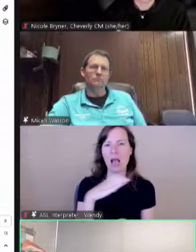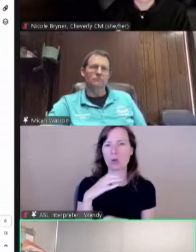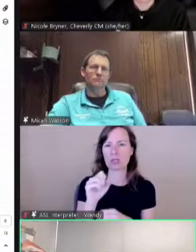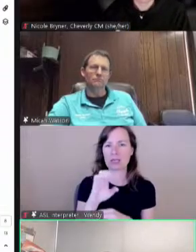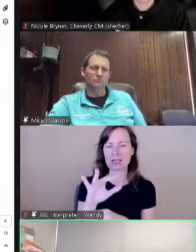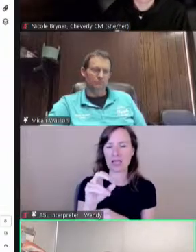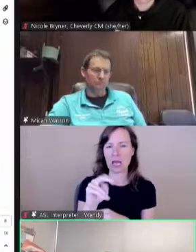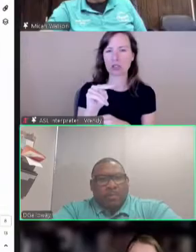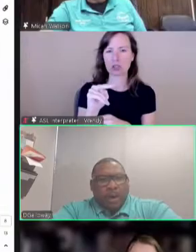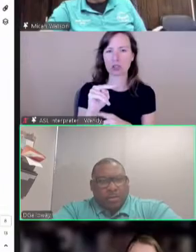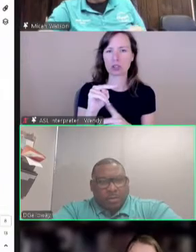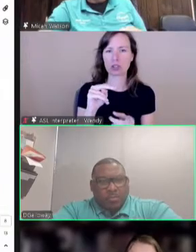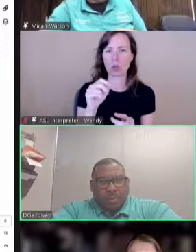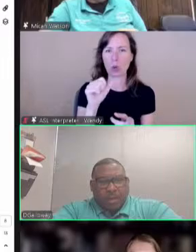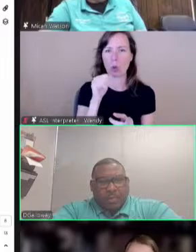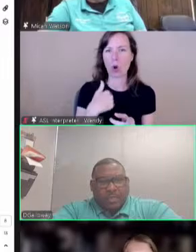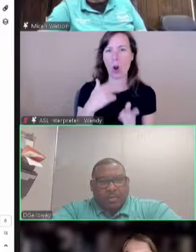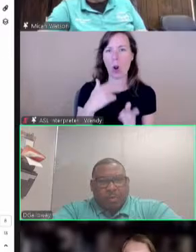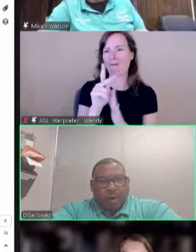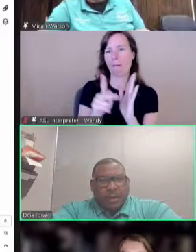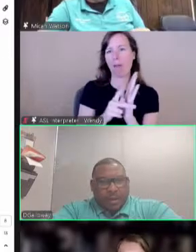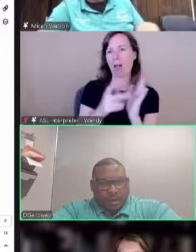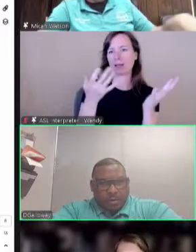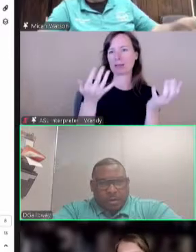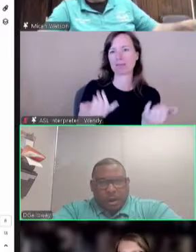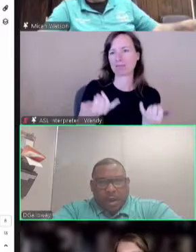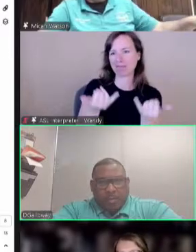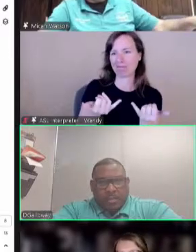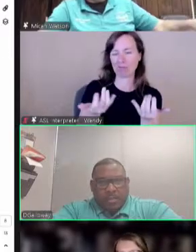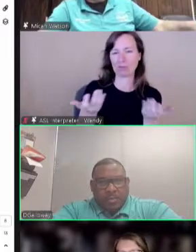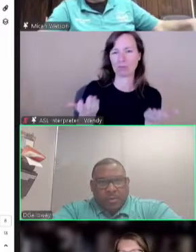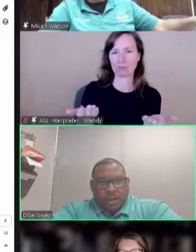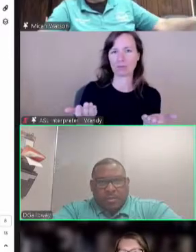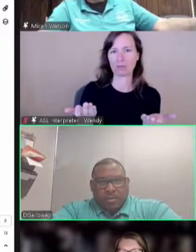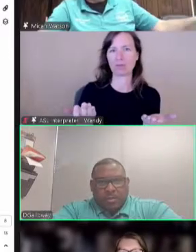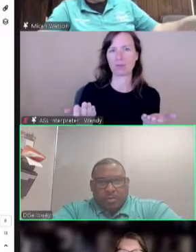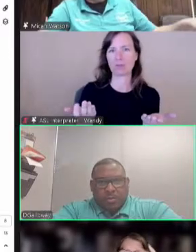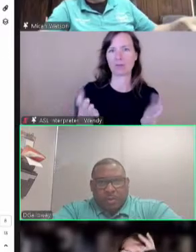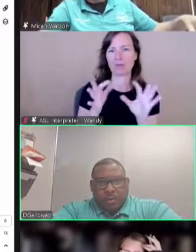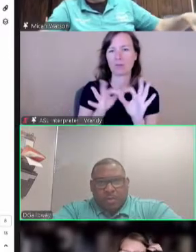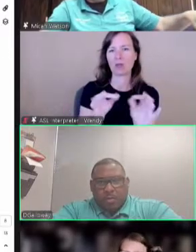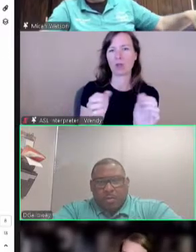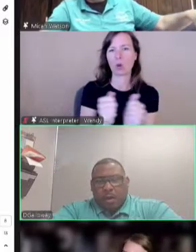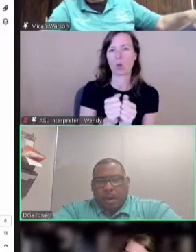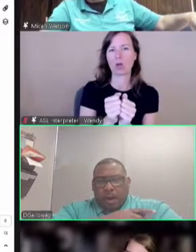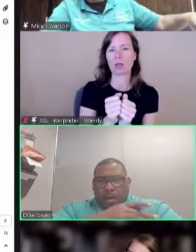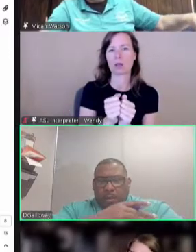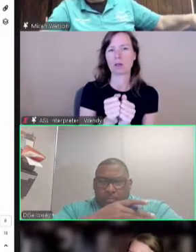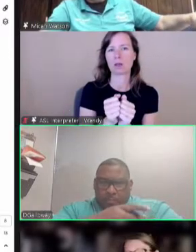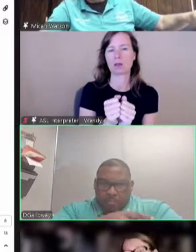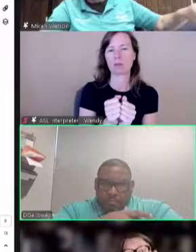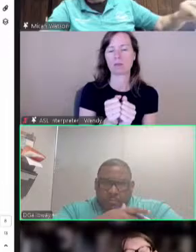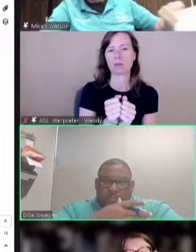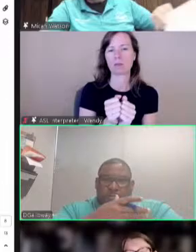of we don't have a policy in place as of right now, as it relates to the